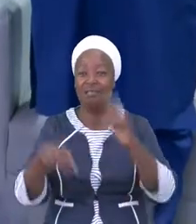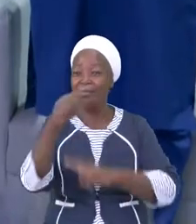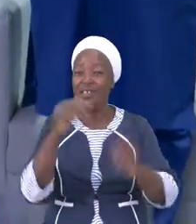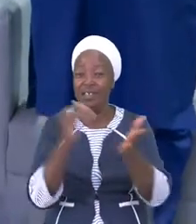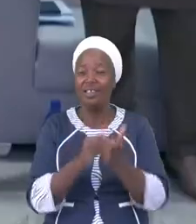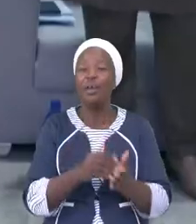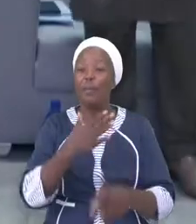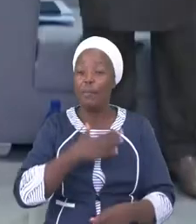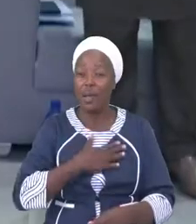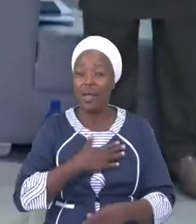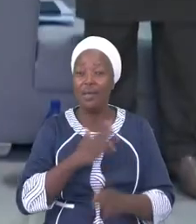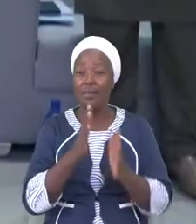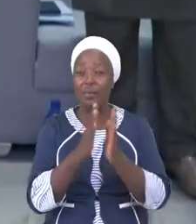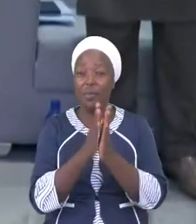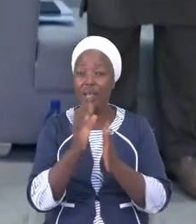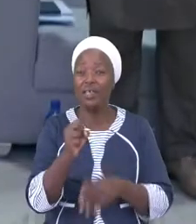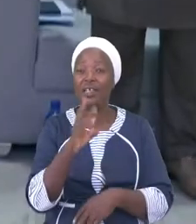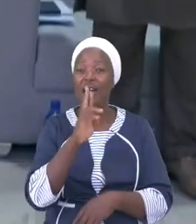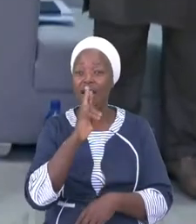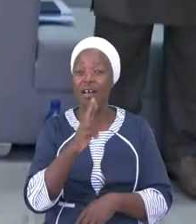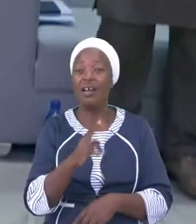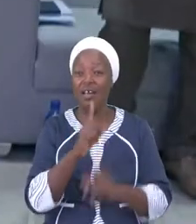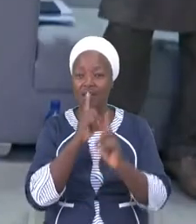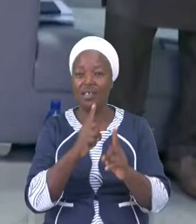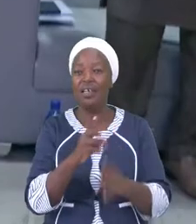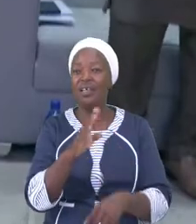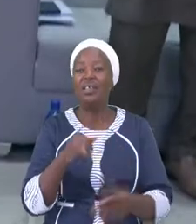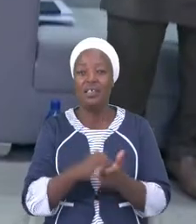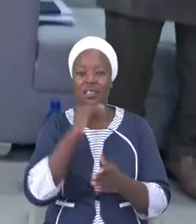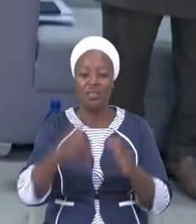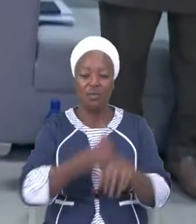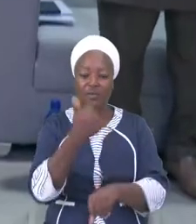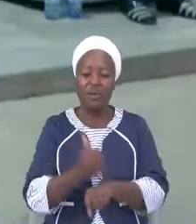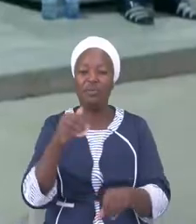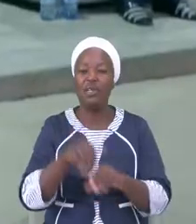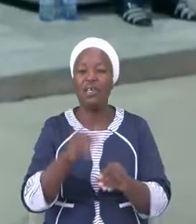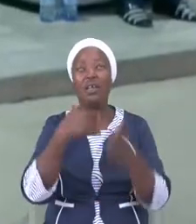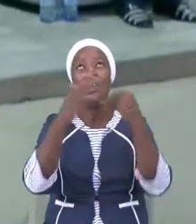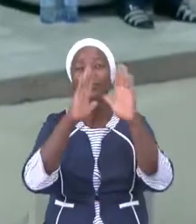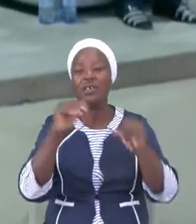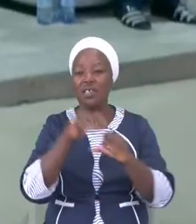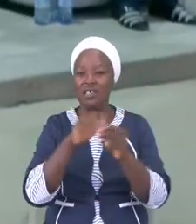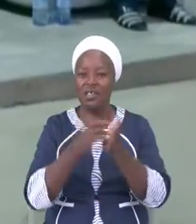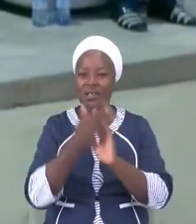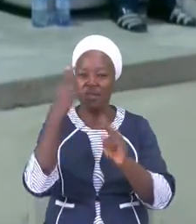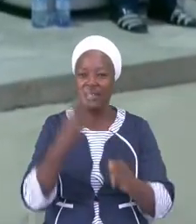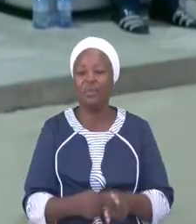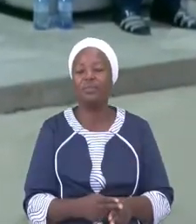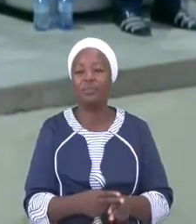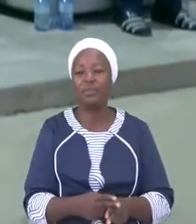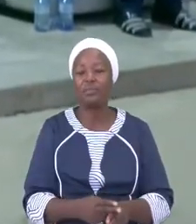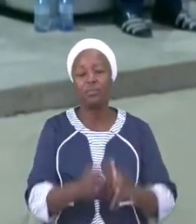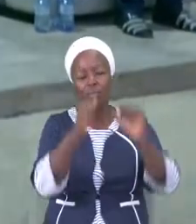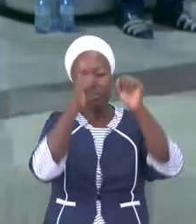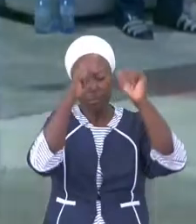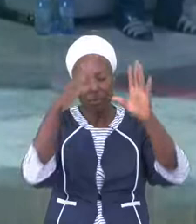are answered. Be it confirmed in heaven, in Jesus' name. Amen. Father,